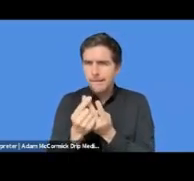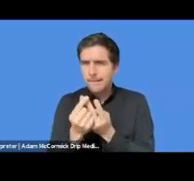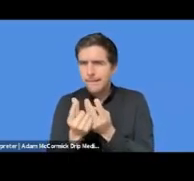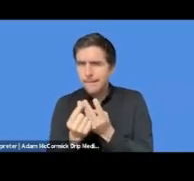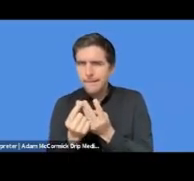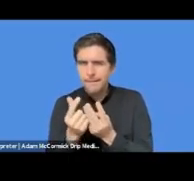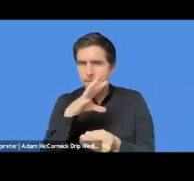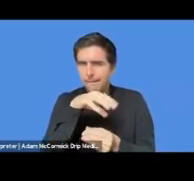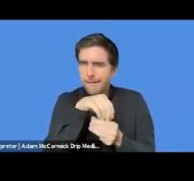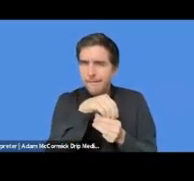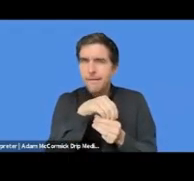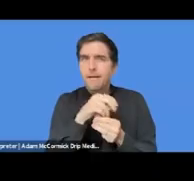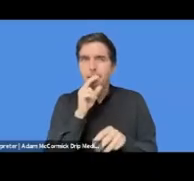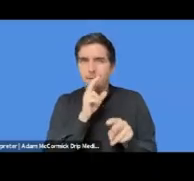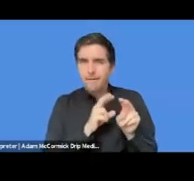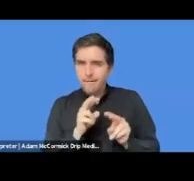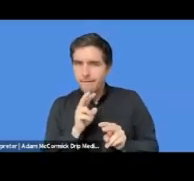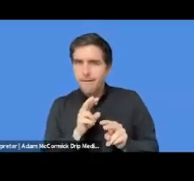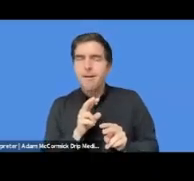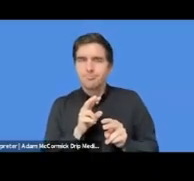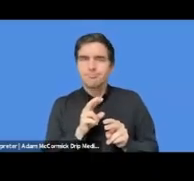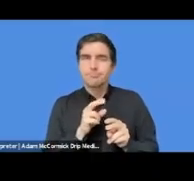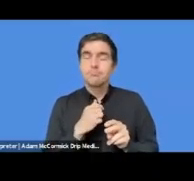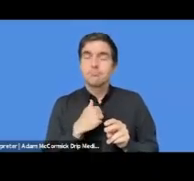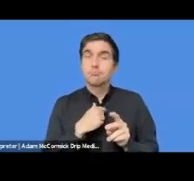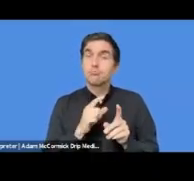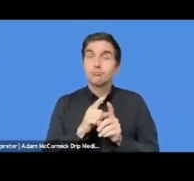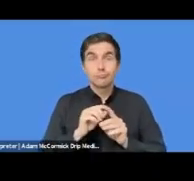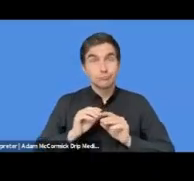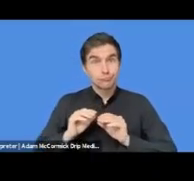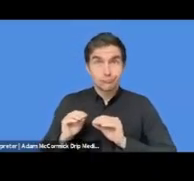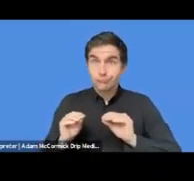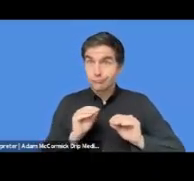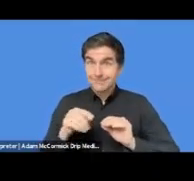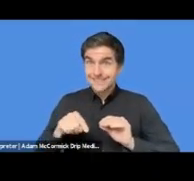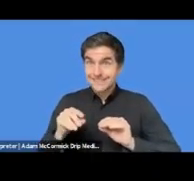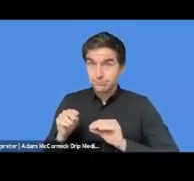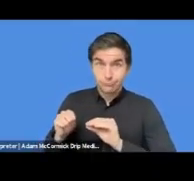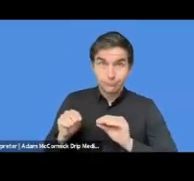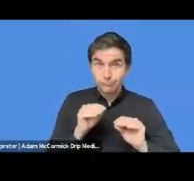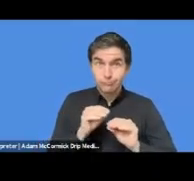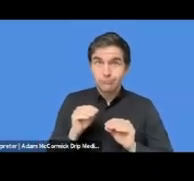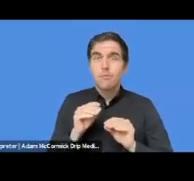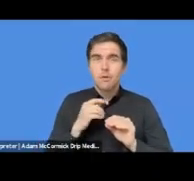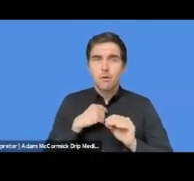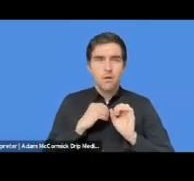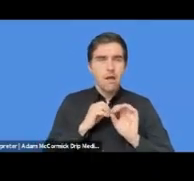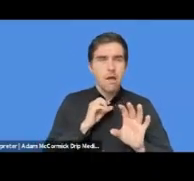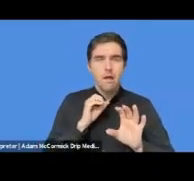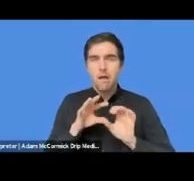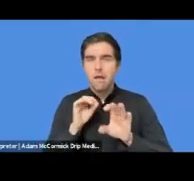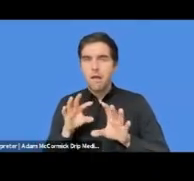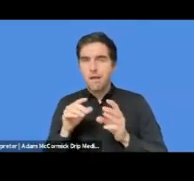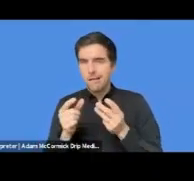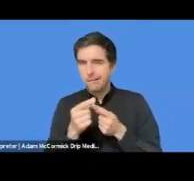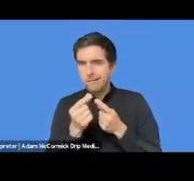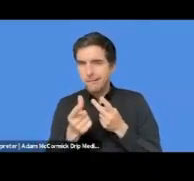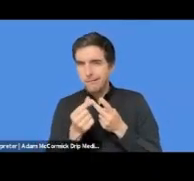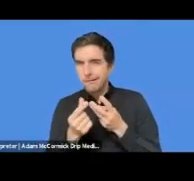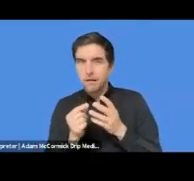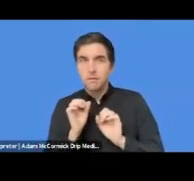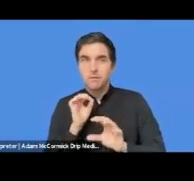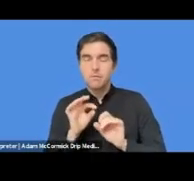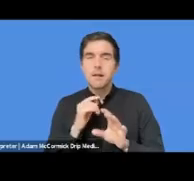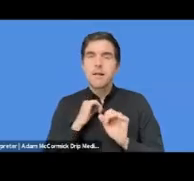are the components that we introduced to when we received the Transform training. We looked at the legal framework where we were